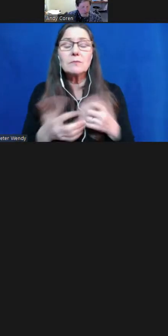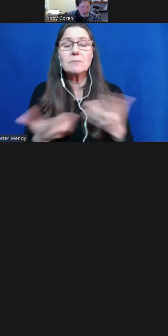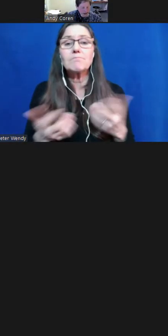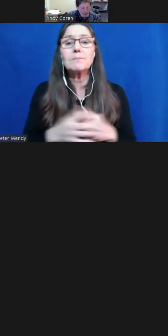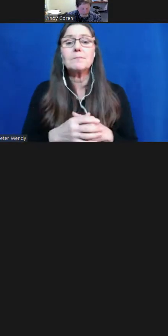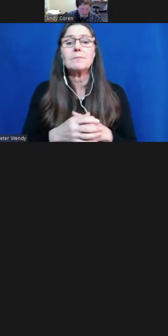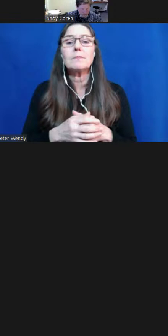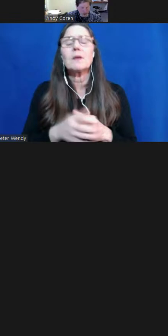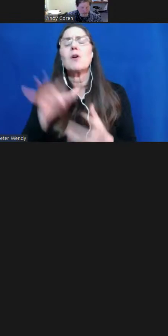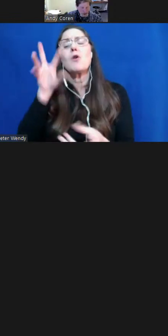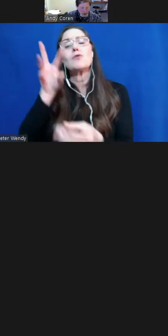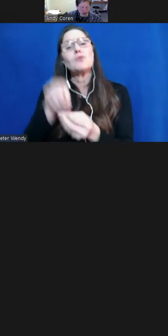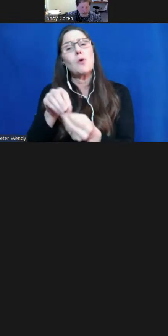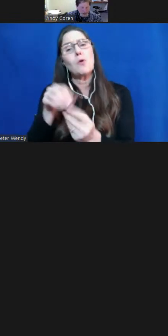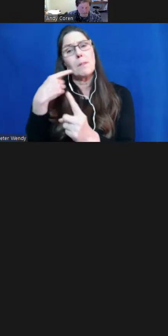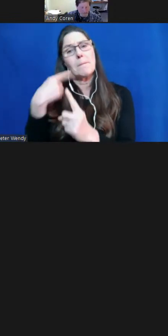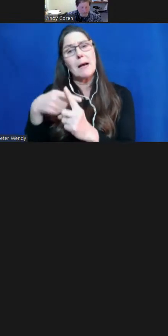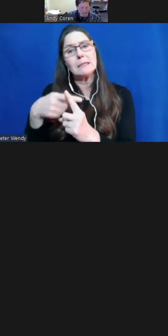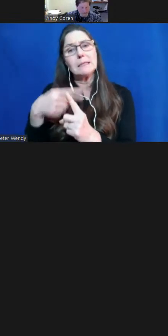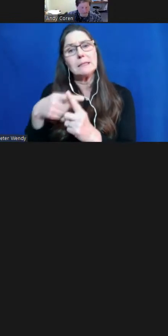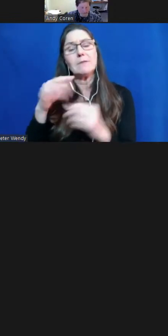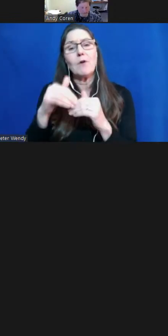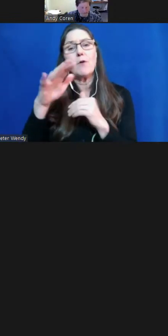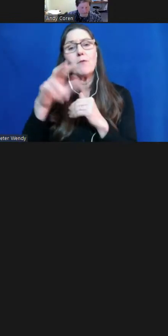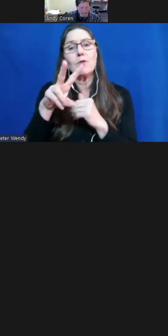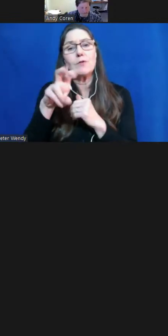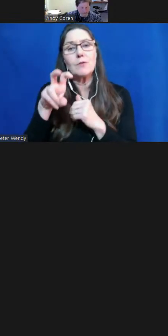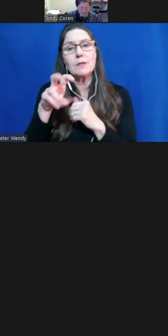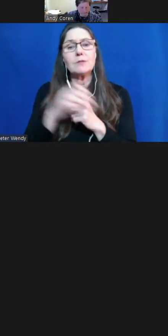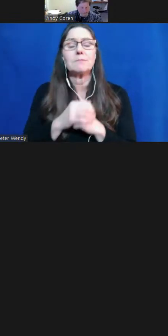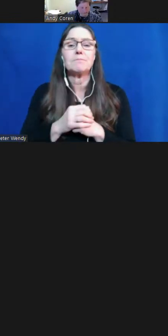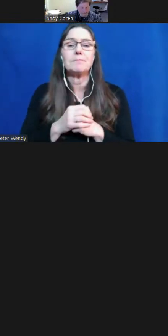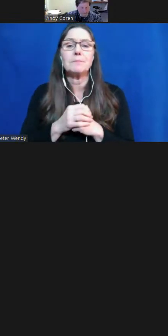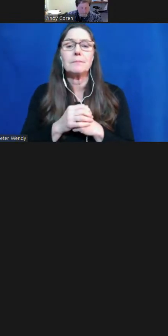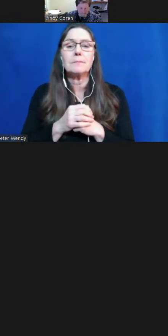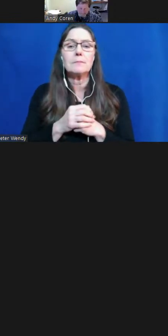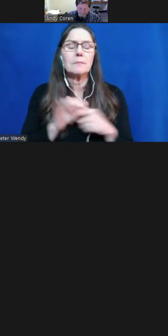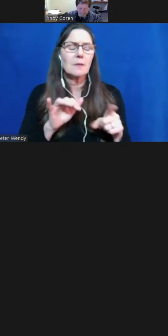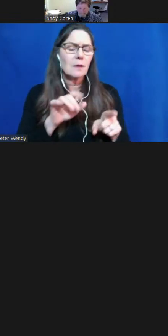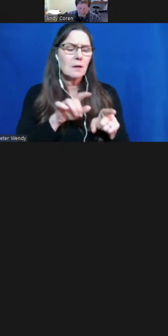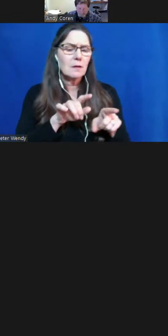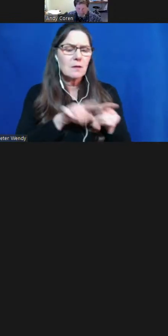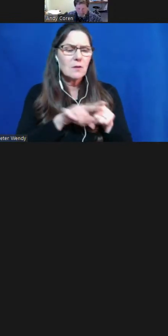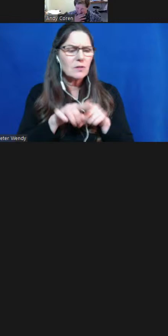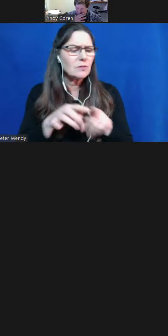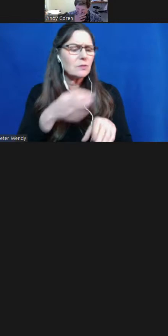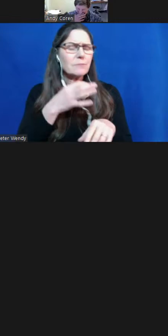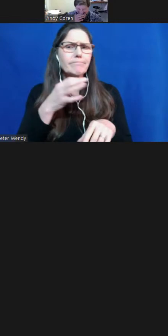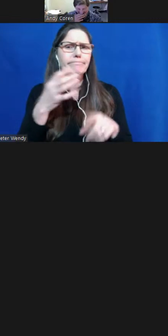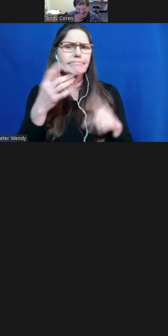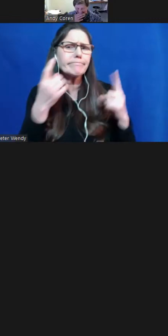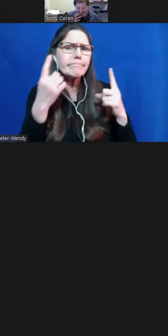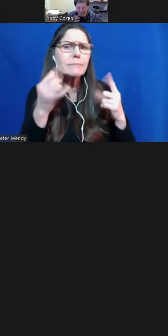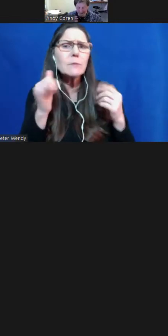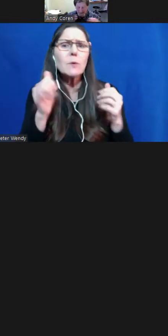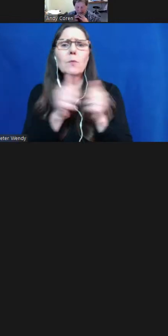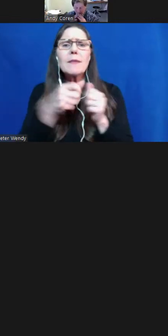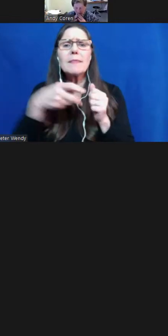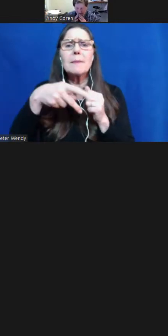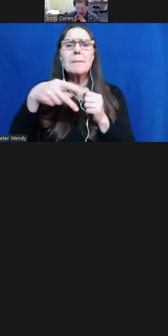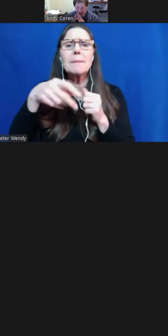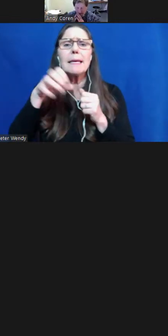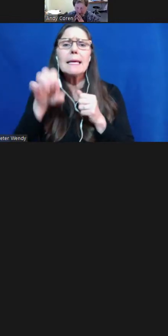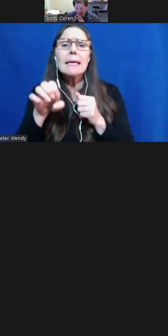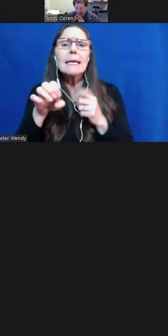Total were positive, was over 200. Okay. And then I was just curious, with the PPE, going on the tour and